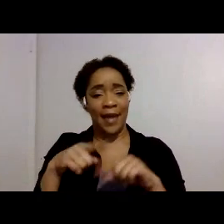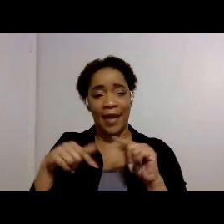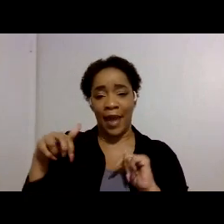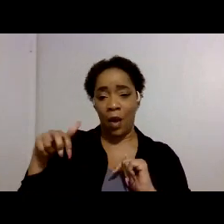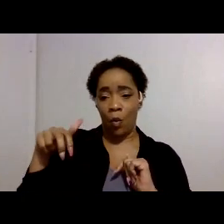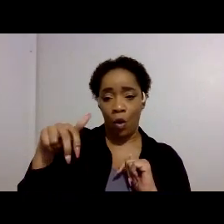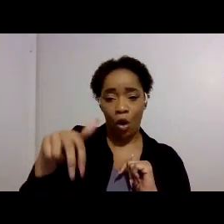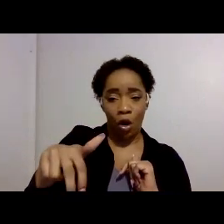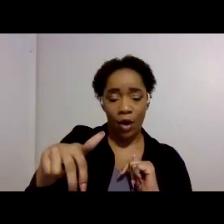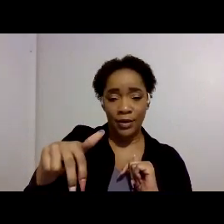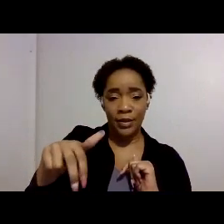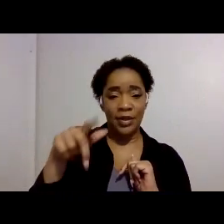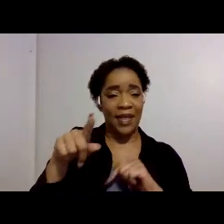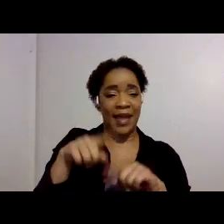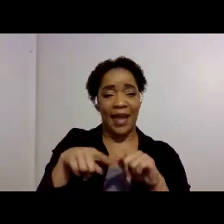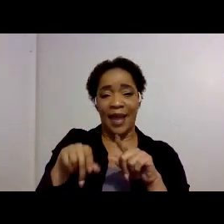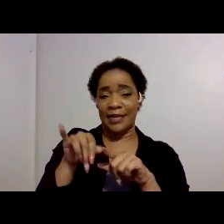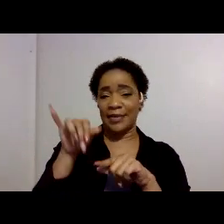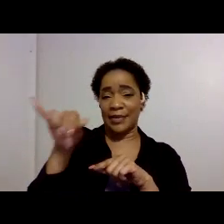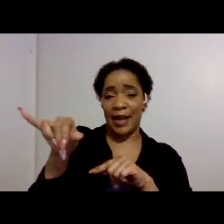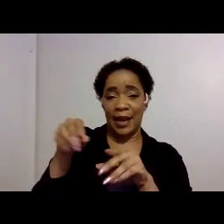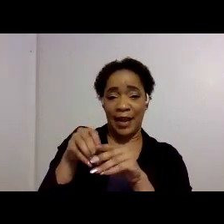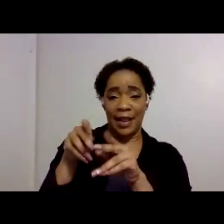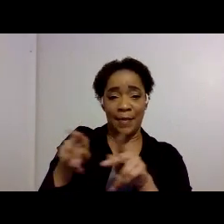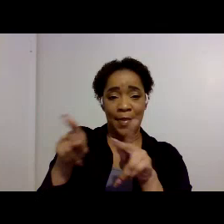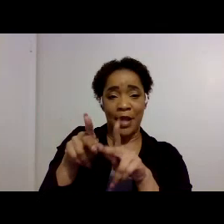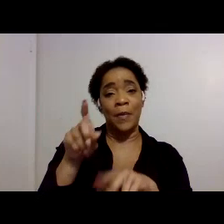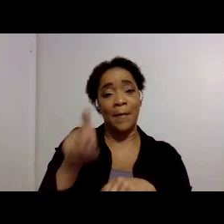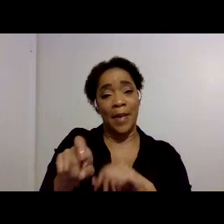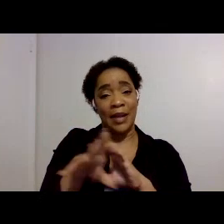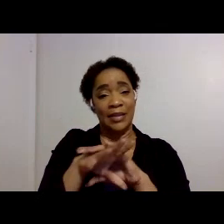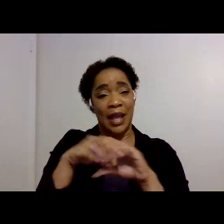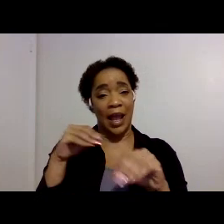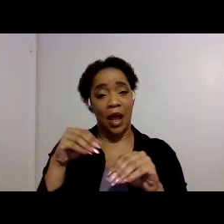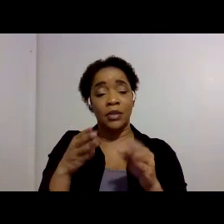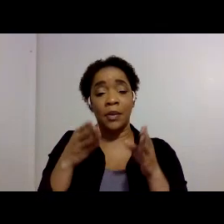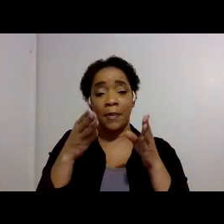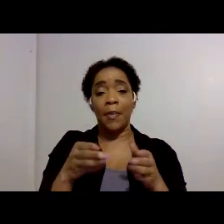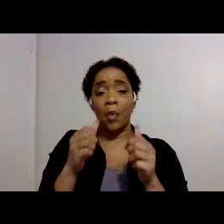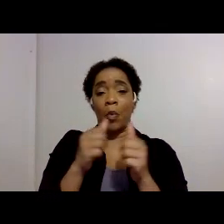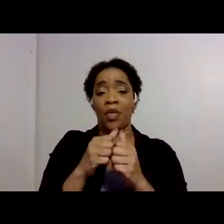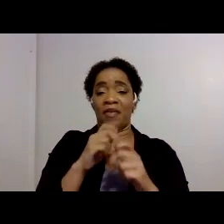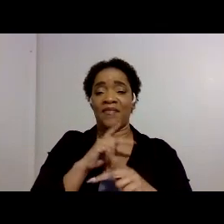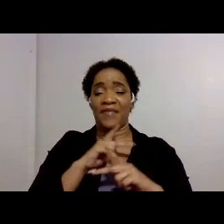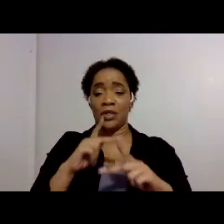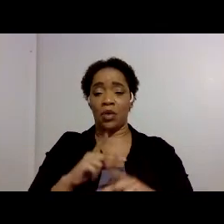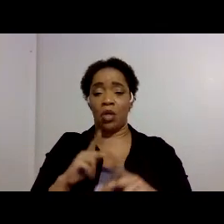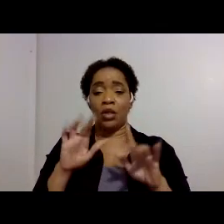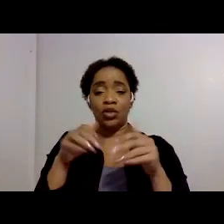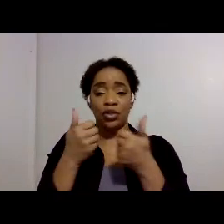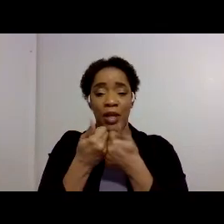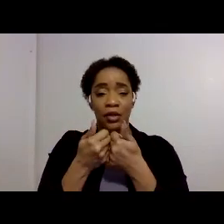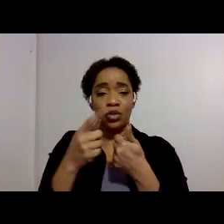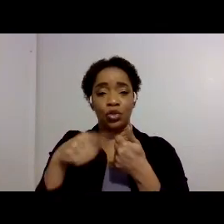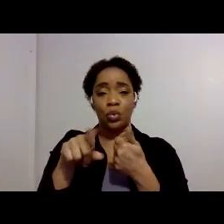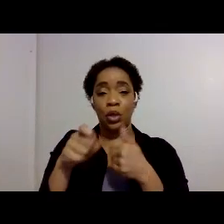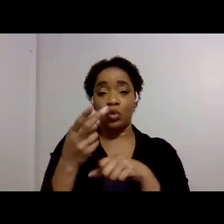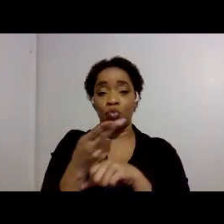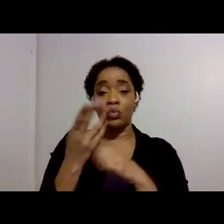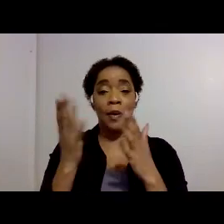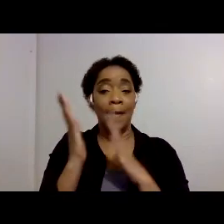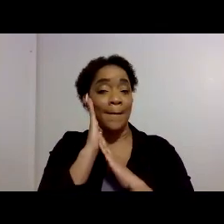and they can't shelter in place, and you have to get out, uh, persons with physical challenges, you can use bed sheets